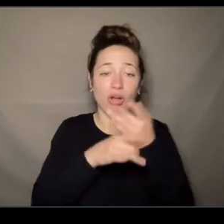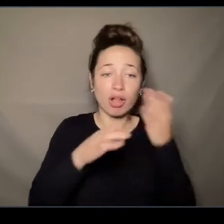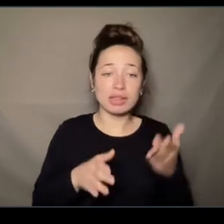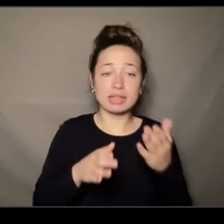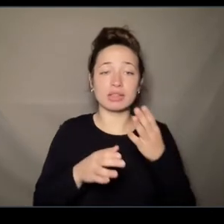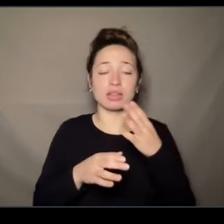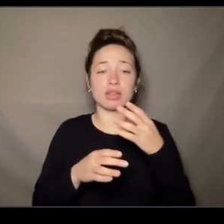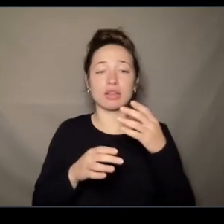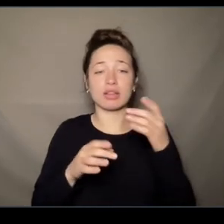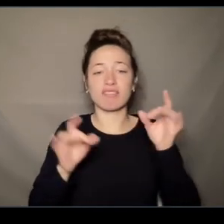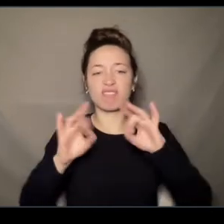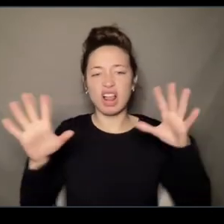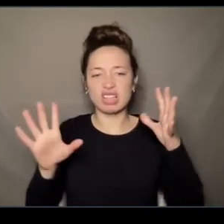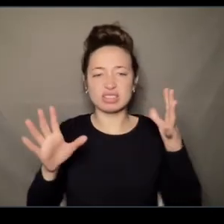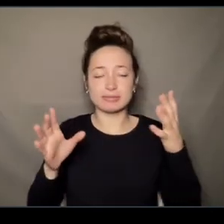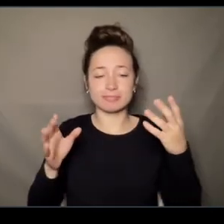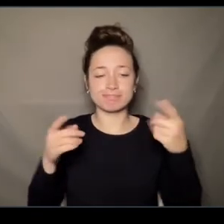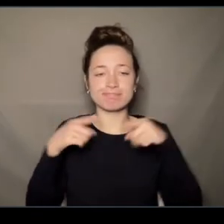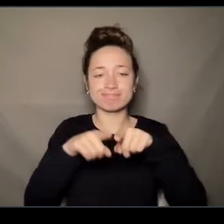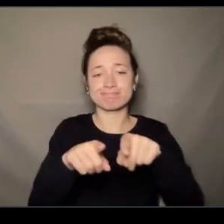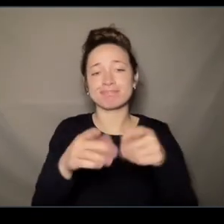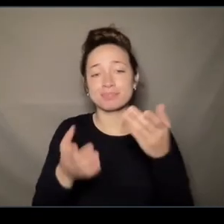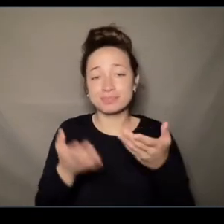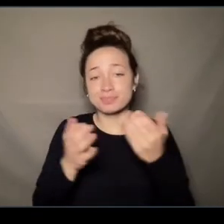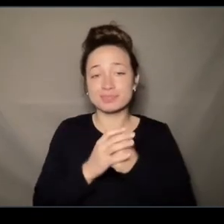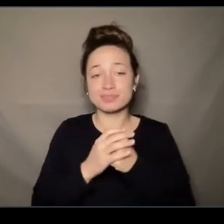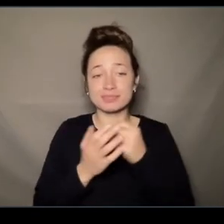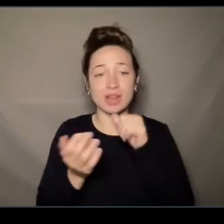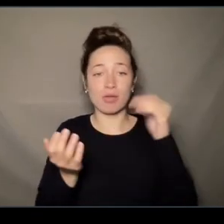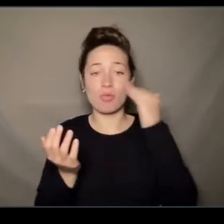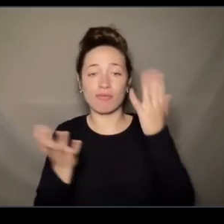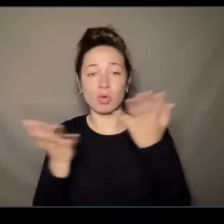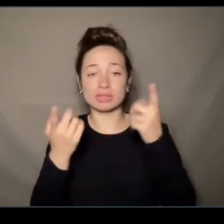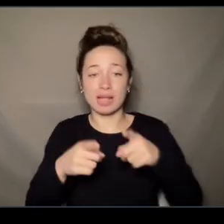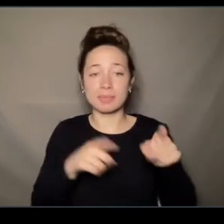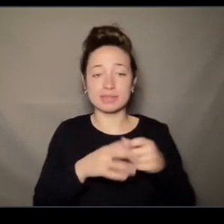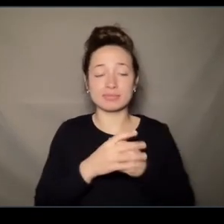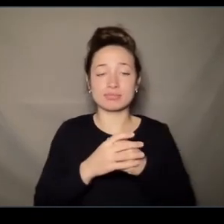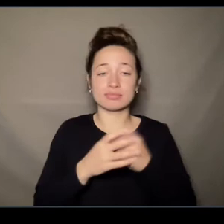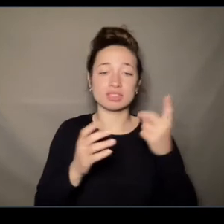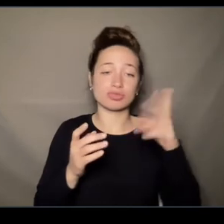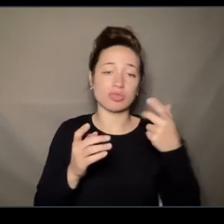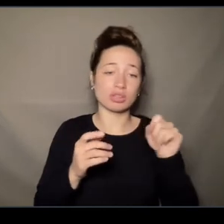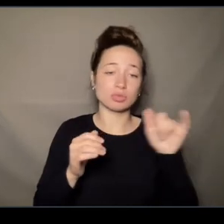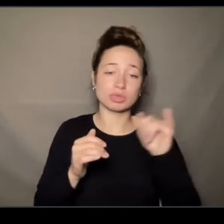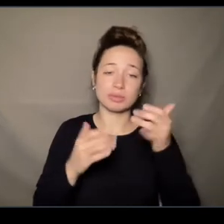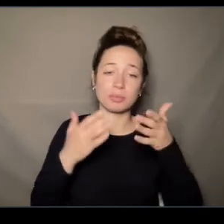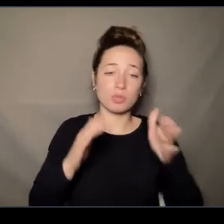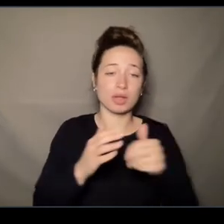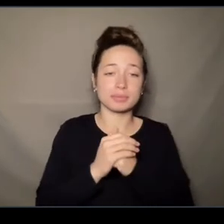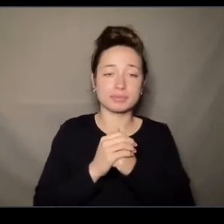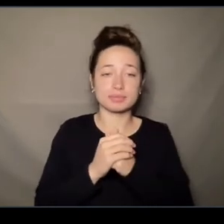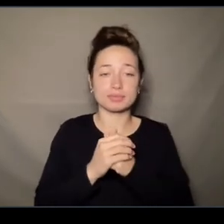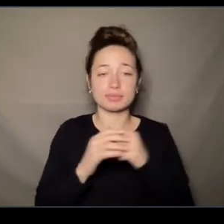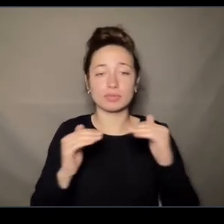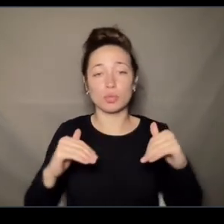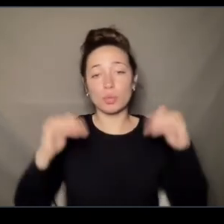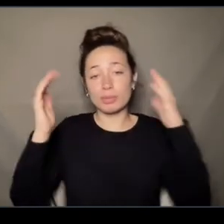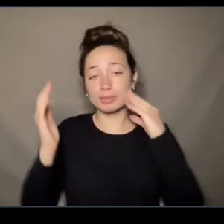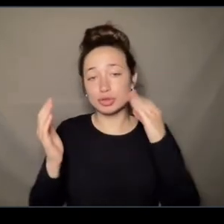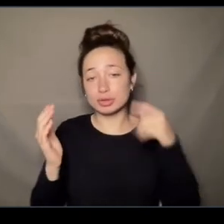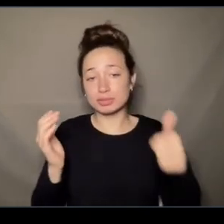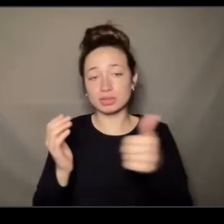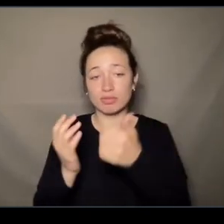they're an alcoholic, then the violence goes hand in hand with it and they're not even aware of what's happening. Or drugs do the same thing. They're certain, or they grew